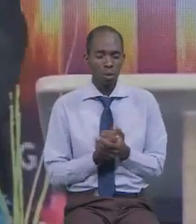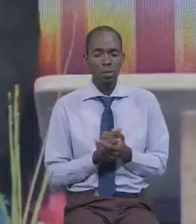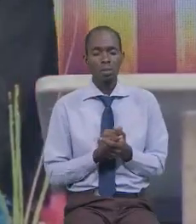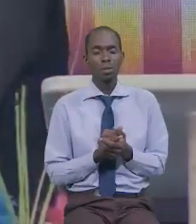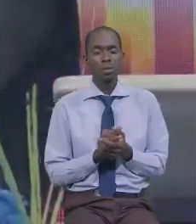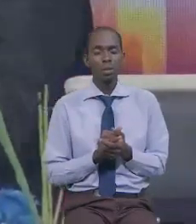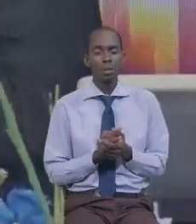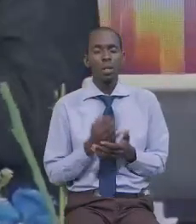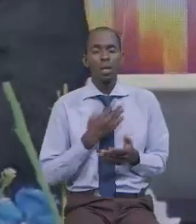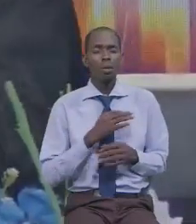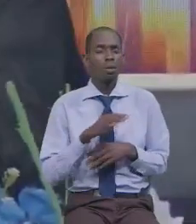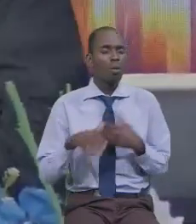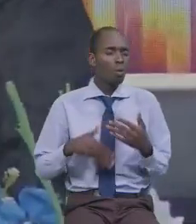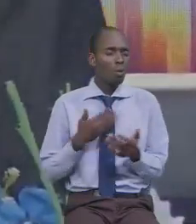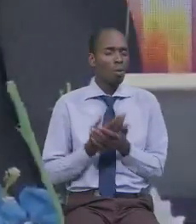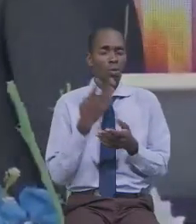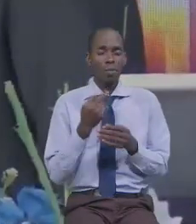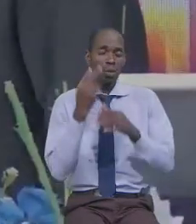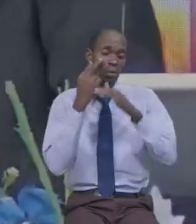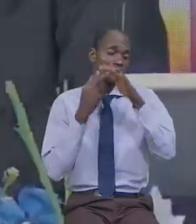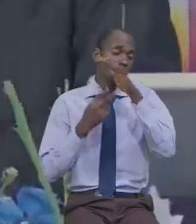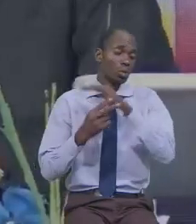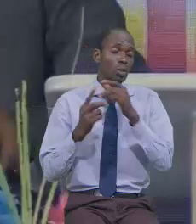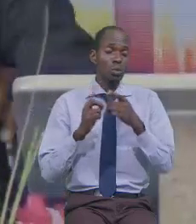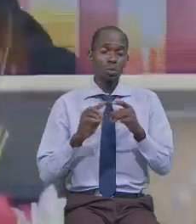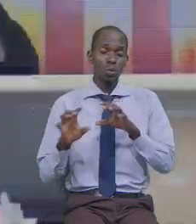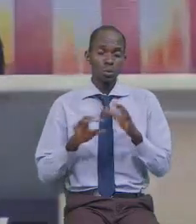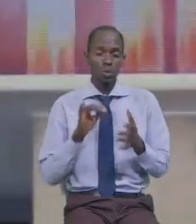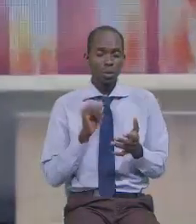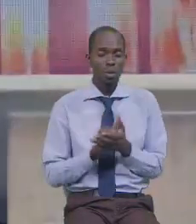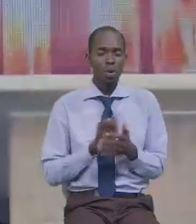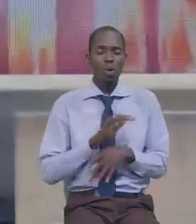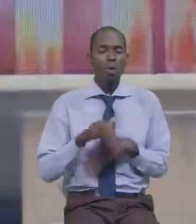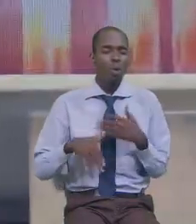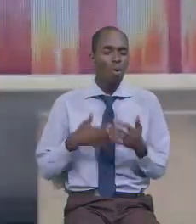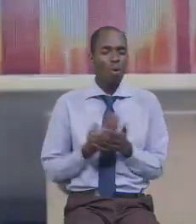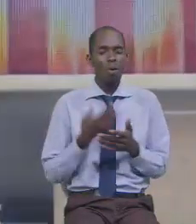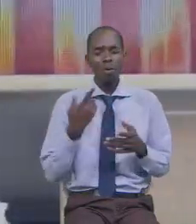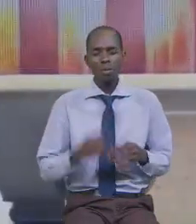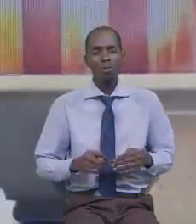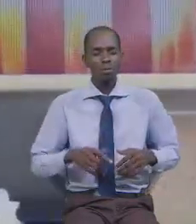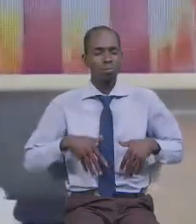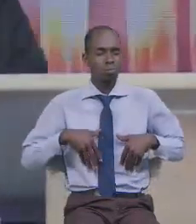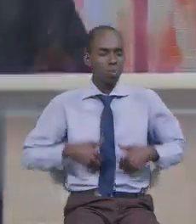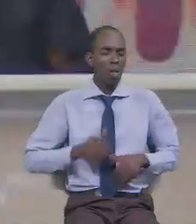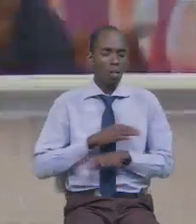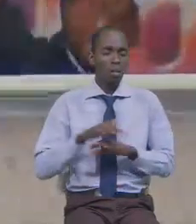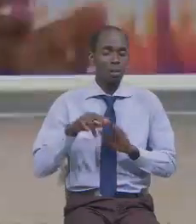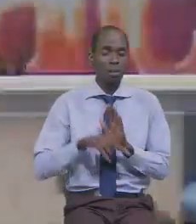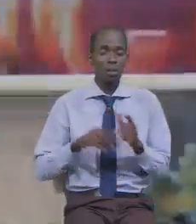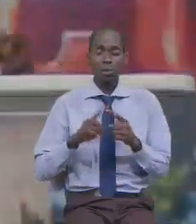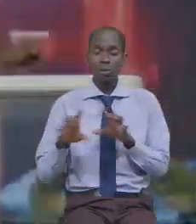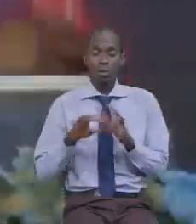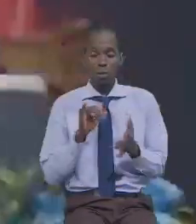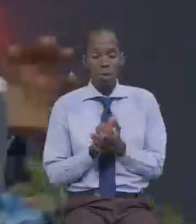and all the vision to do that, all the tirelessness to do that, do it